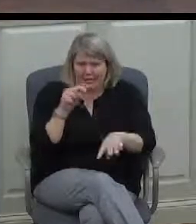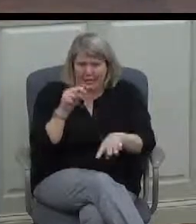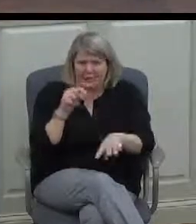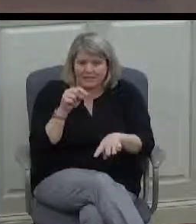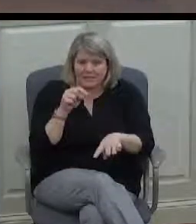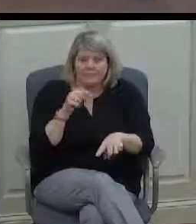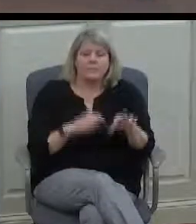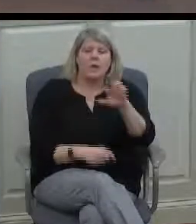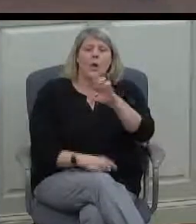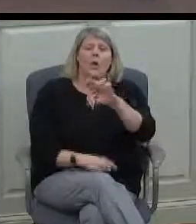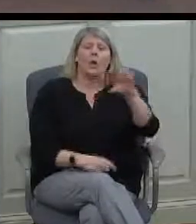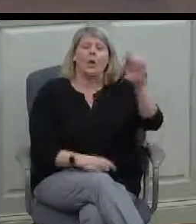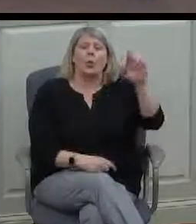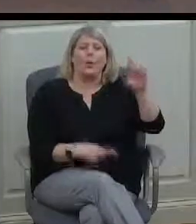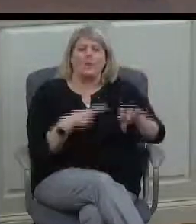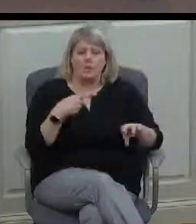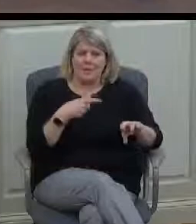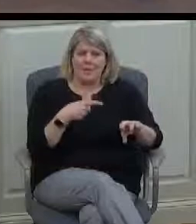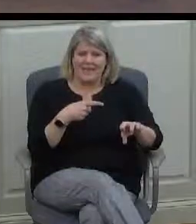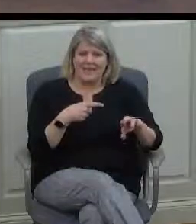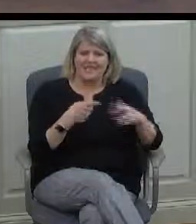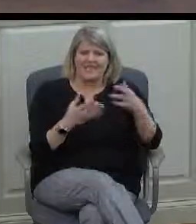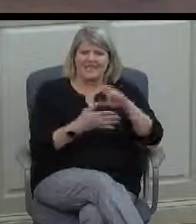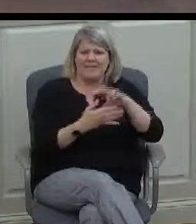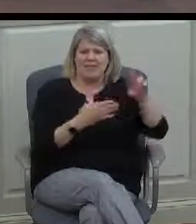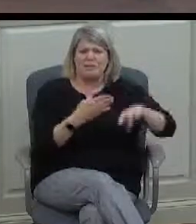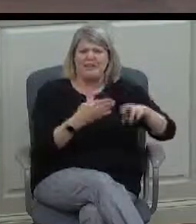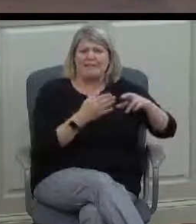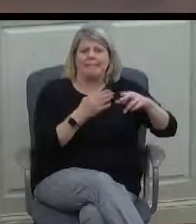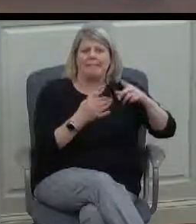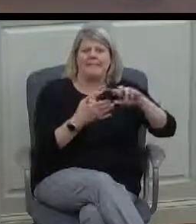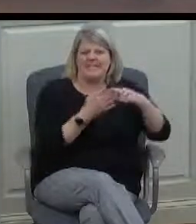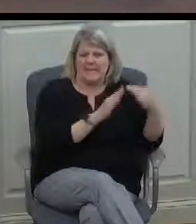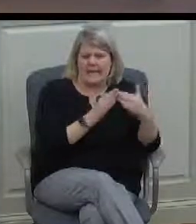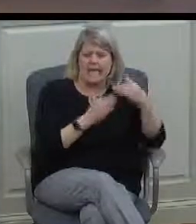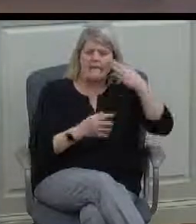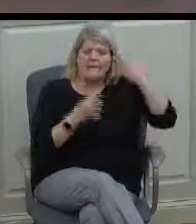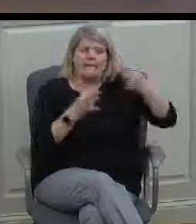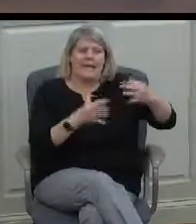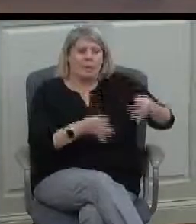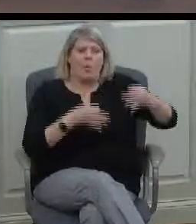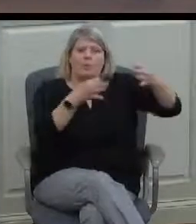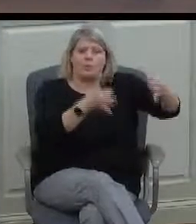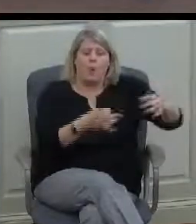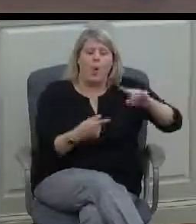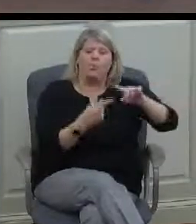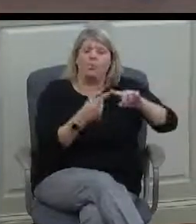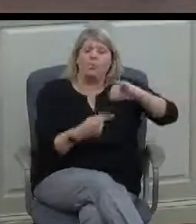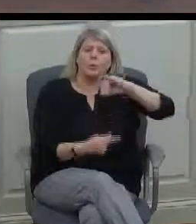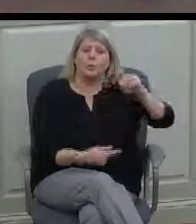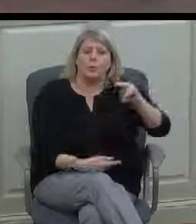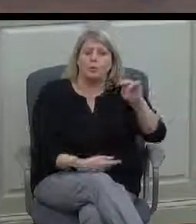Richmond has moved theirs until June to see if it's better